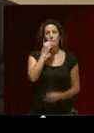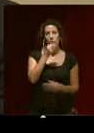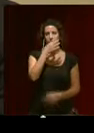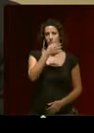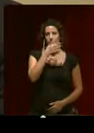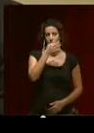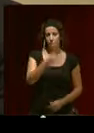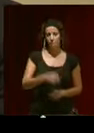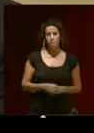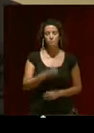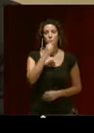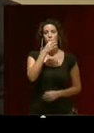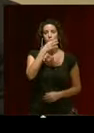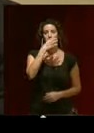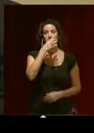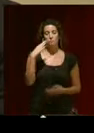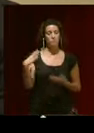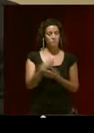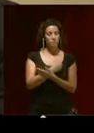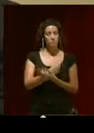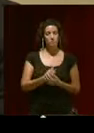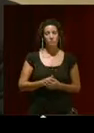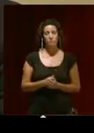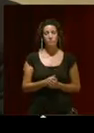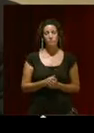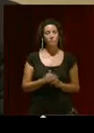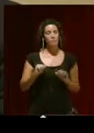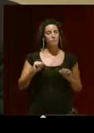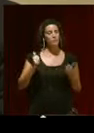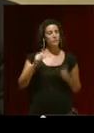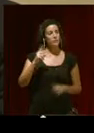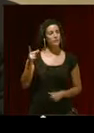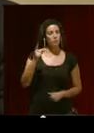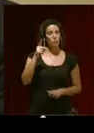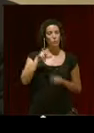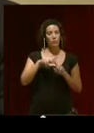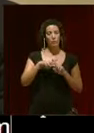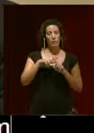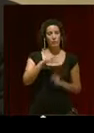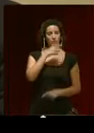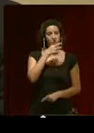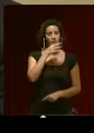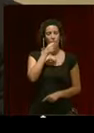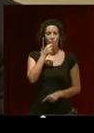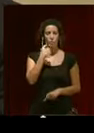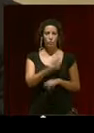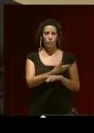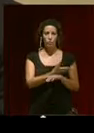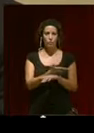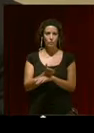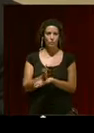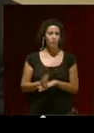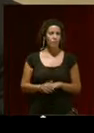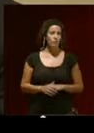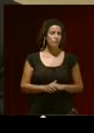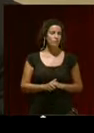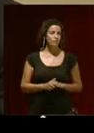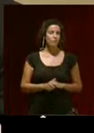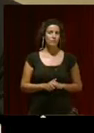Hola, buenas tardes. Buenas tardes a todos. Empezamos este... Good afternoon, everybody. We are going to start the